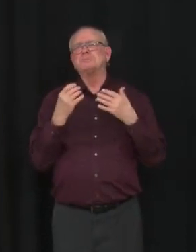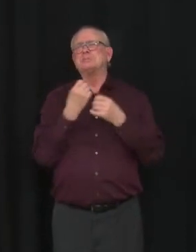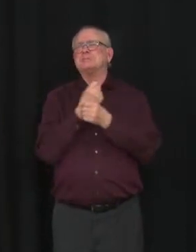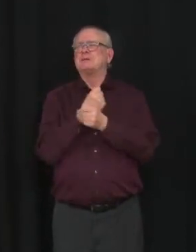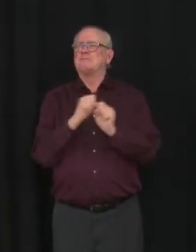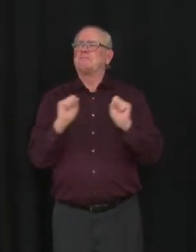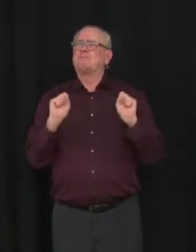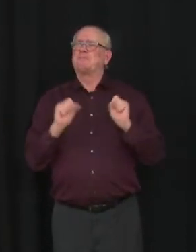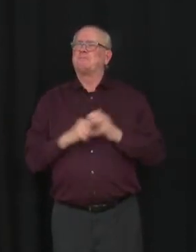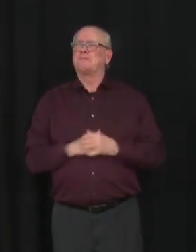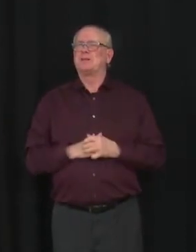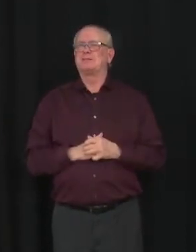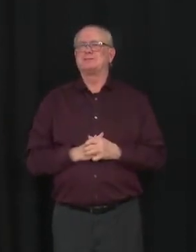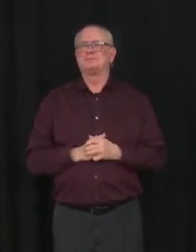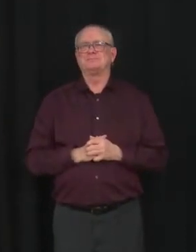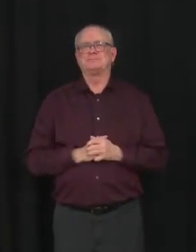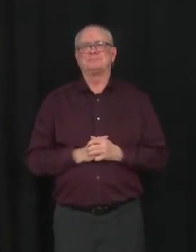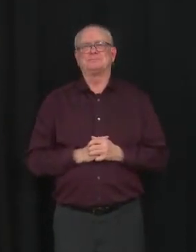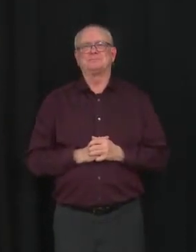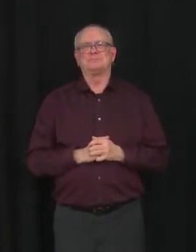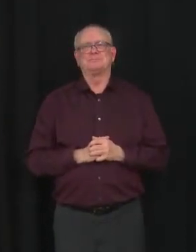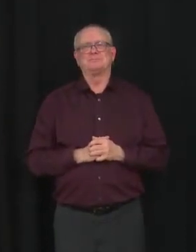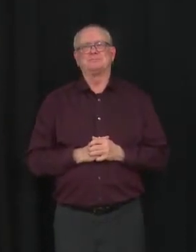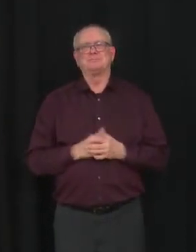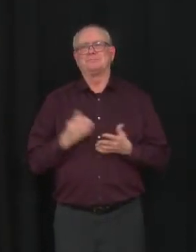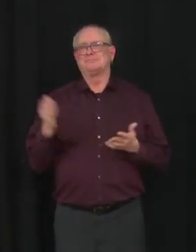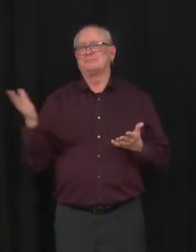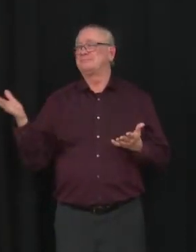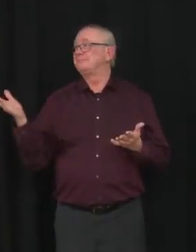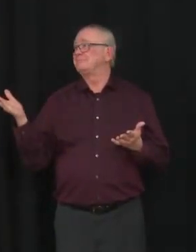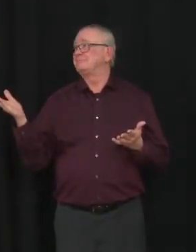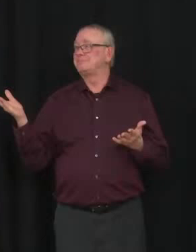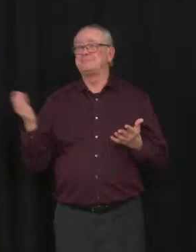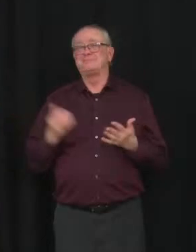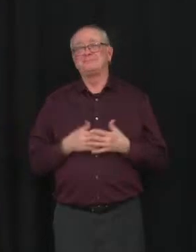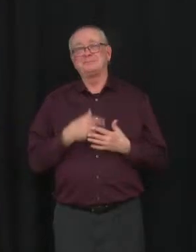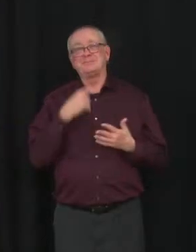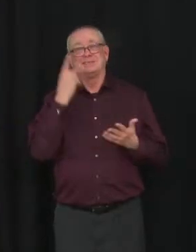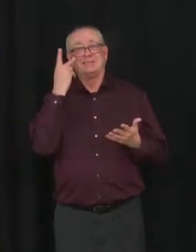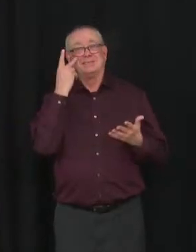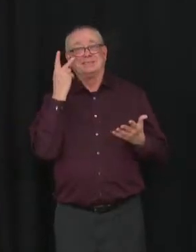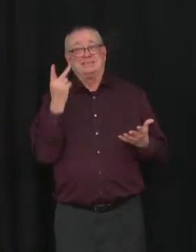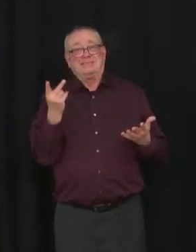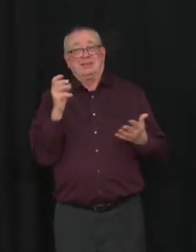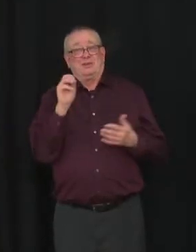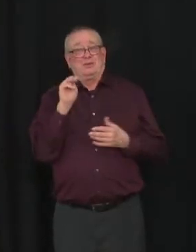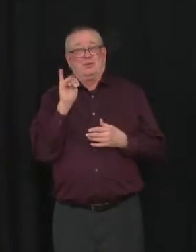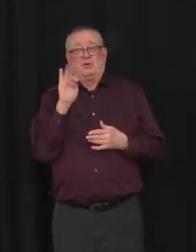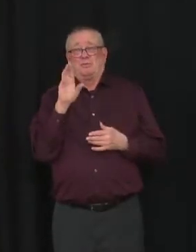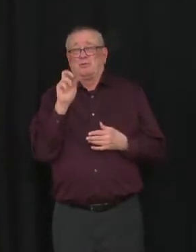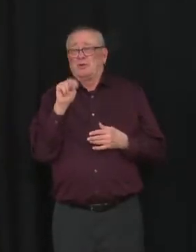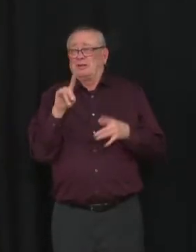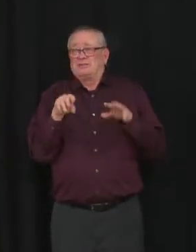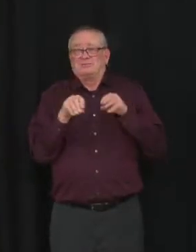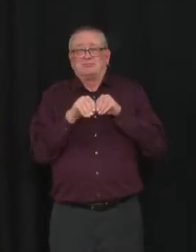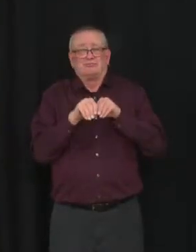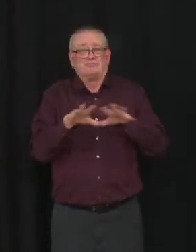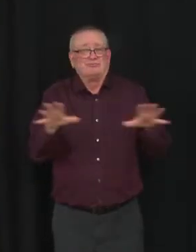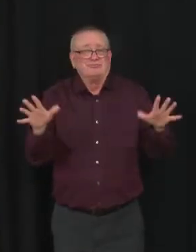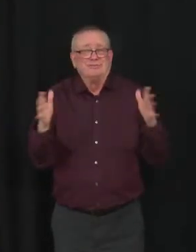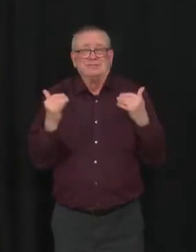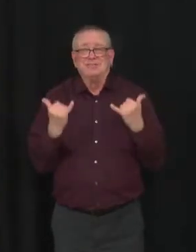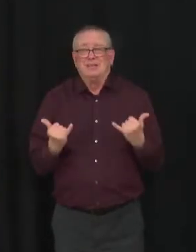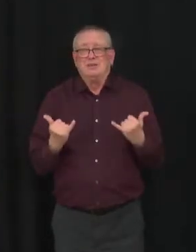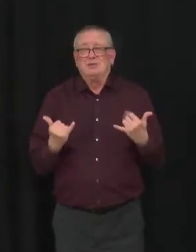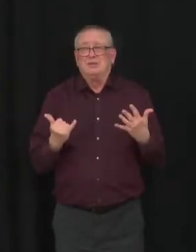Well, we are starting to see significant spread of Omicron. We're responding to that with these measures. But I would remind you that and